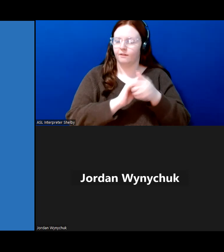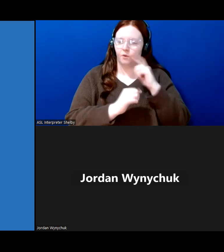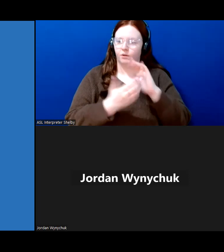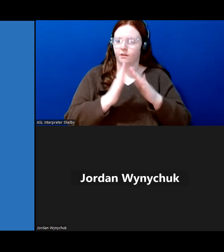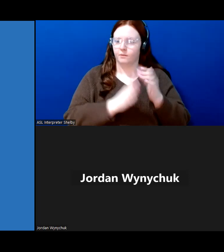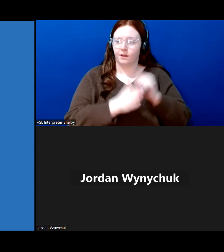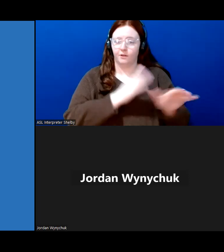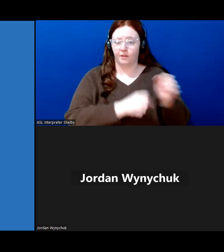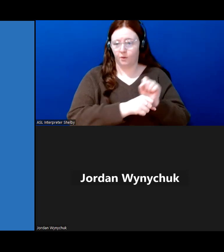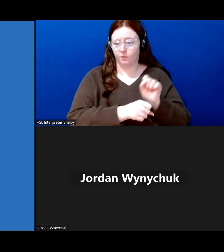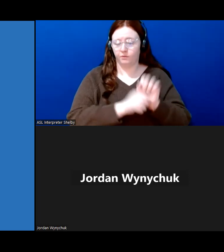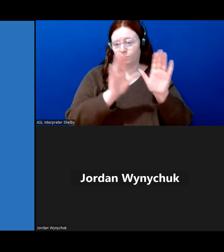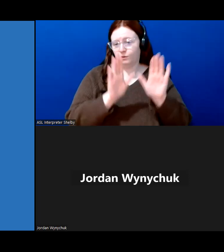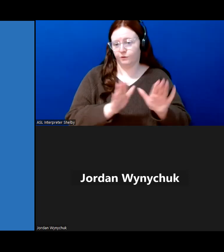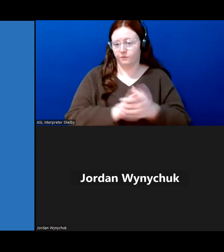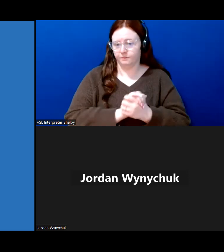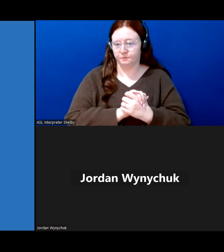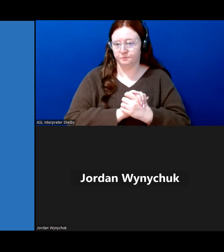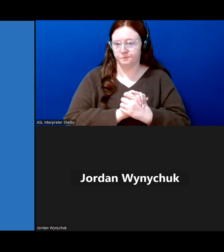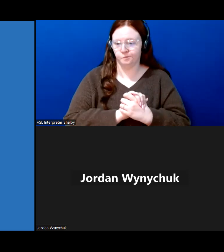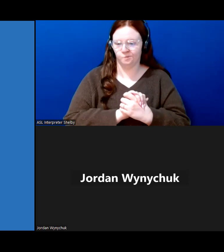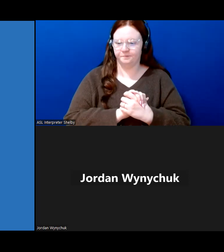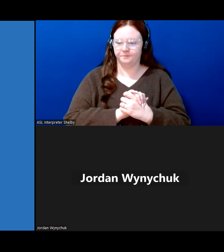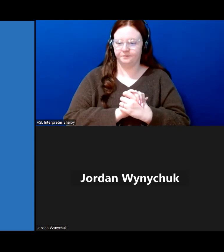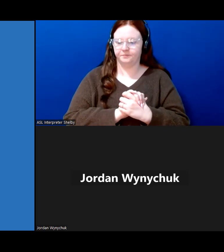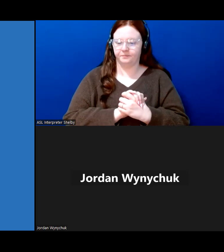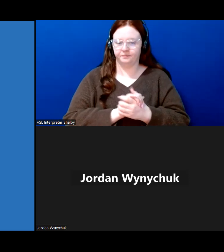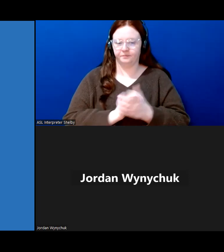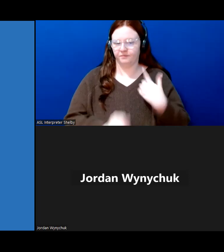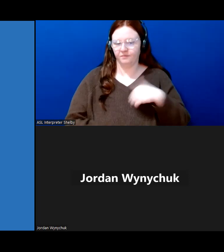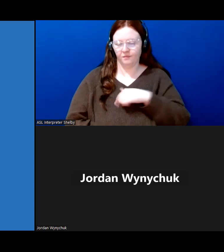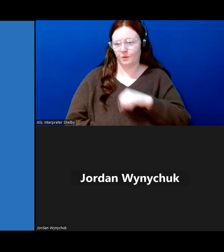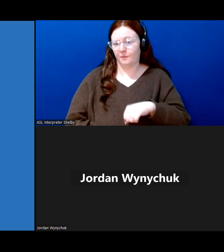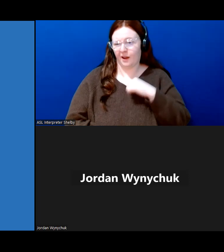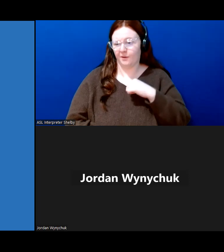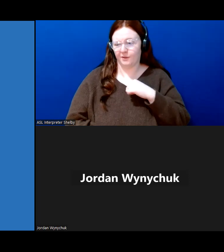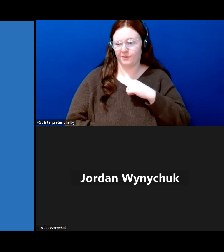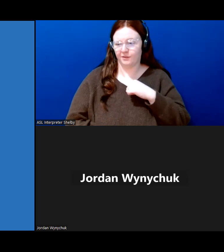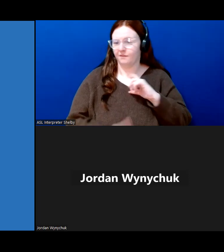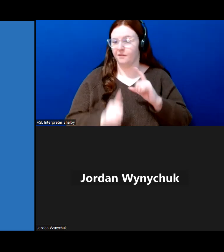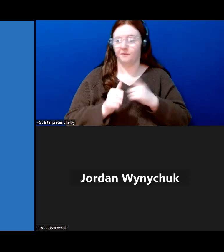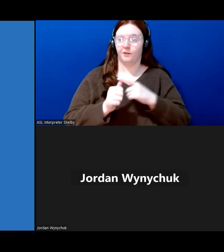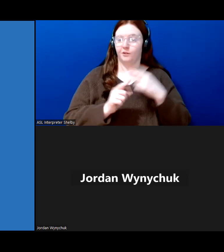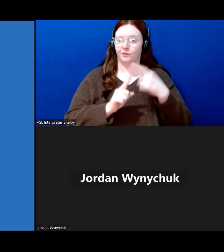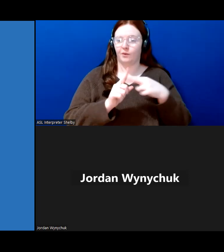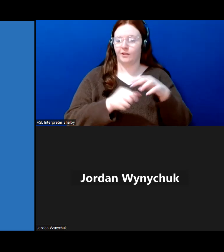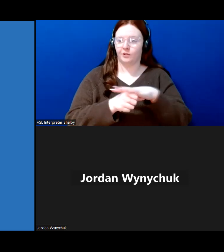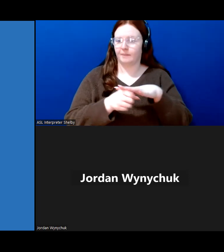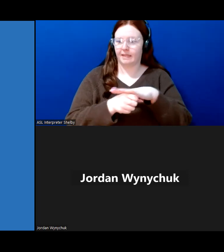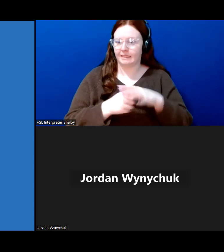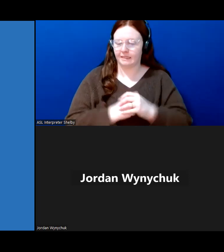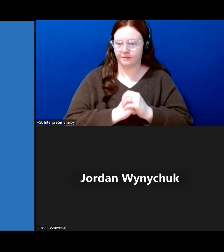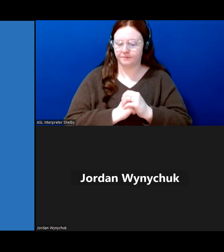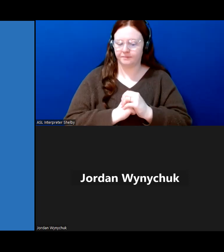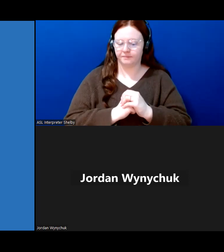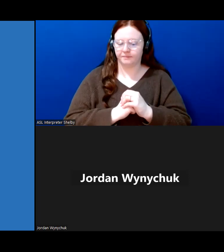was lovely. So yeah, we're very proud of our first rental space. It's a